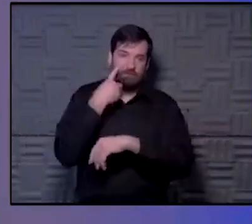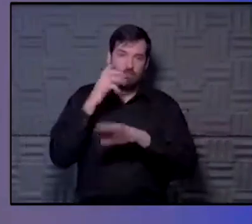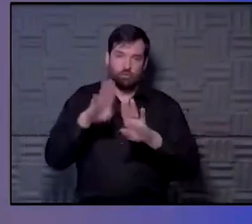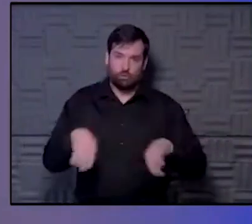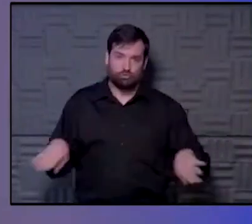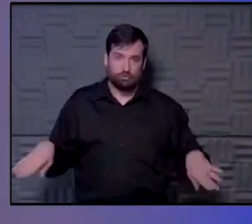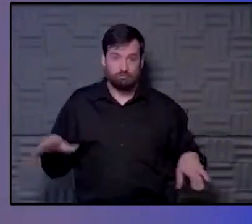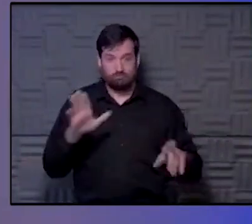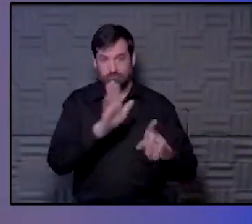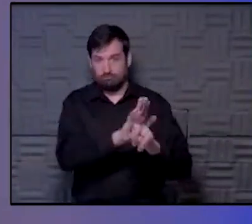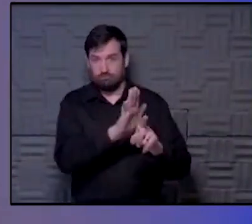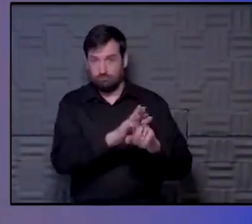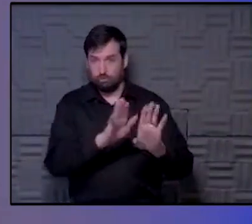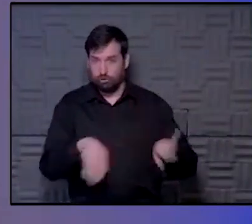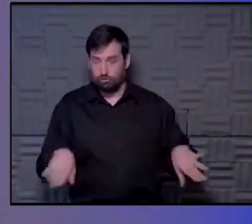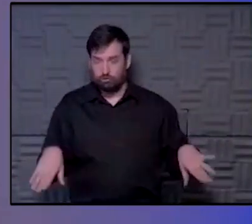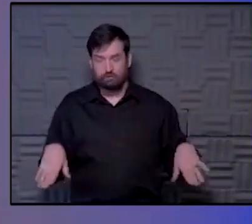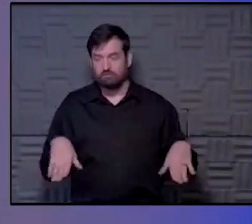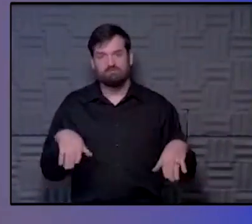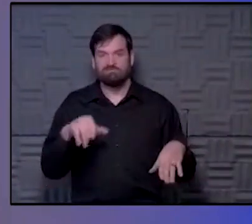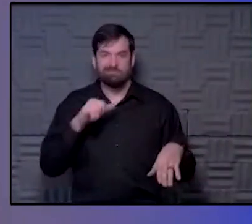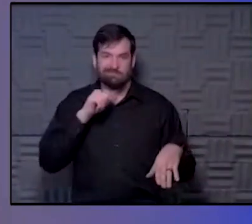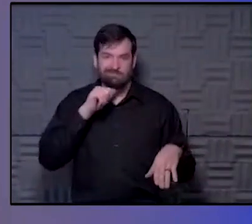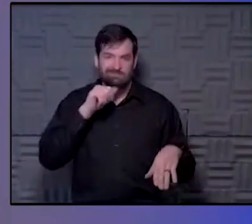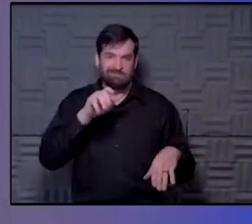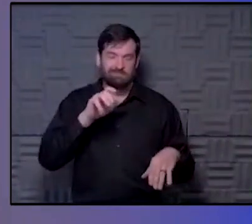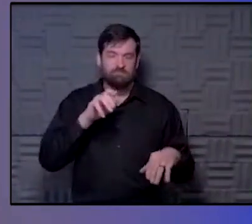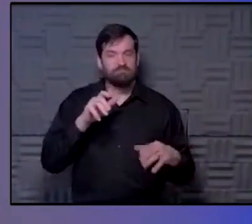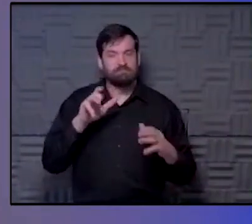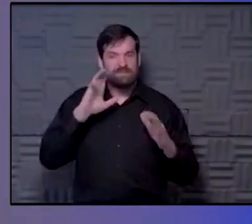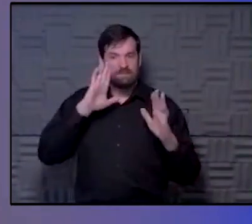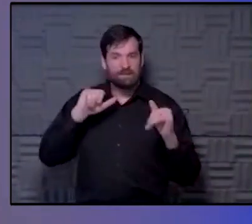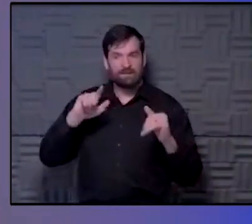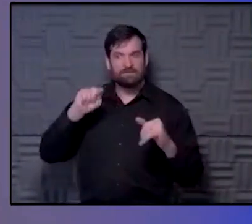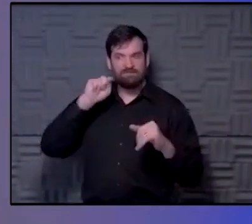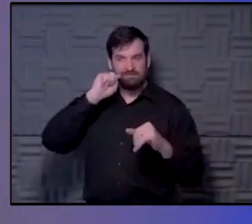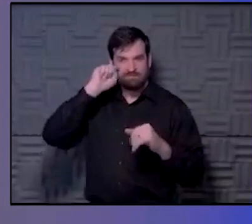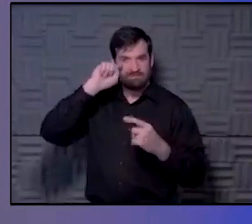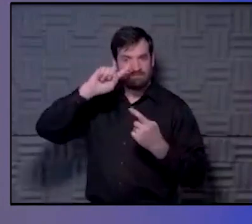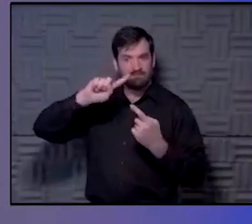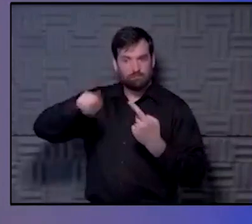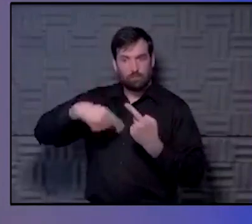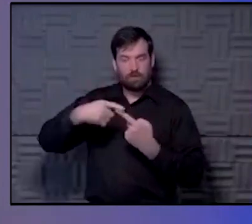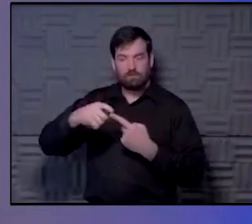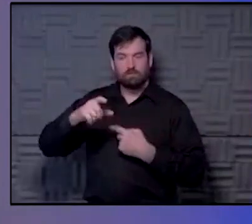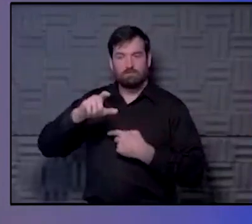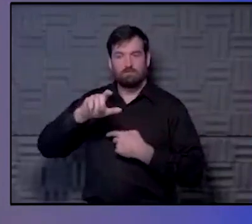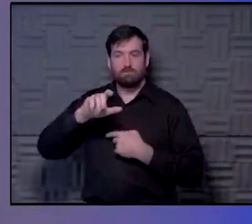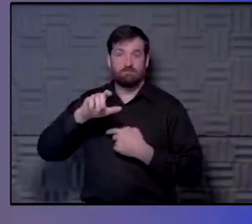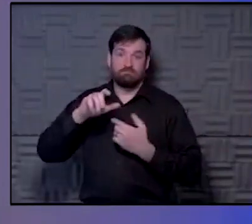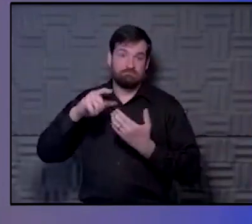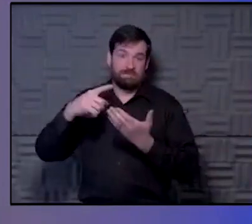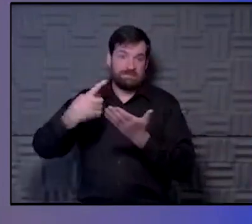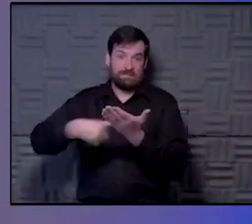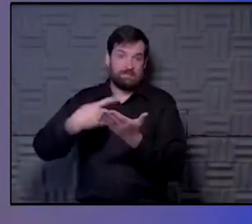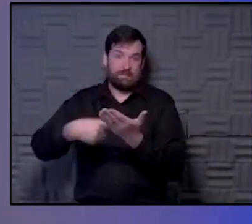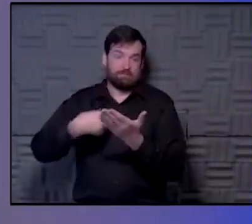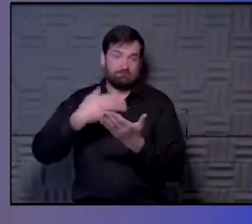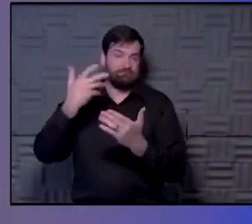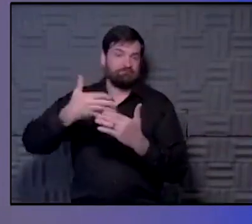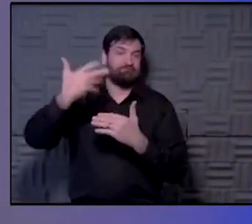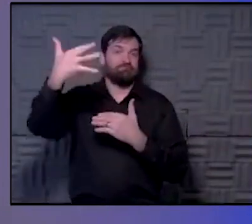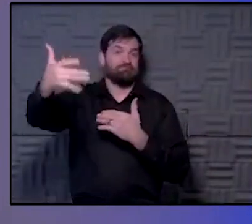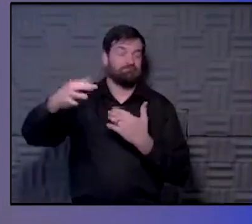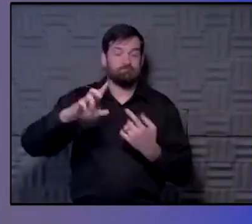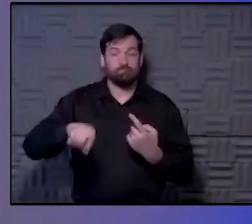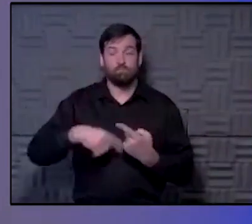old these children are, but we'd expect adolescents to be vaccinated with one of the RNA vaccines sometime in the future. When